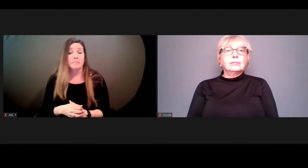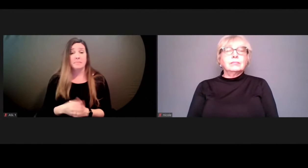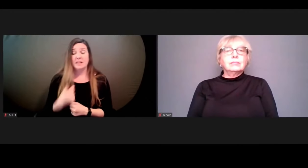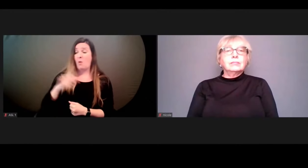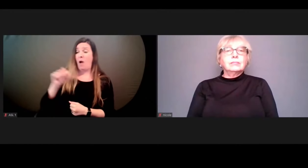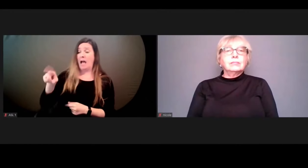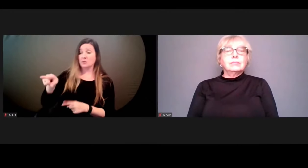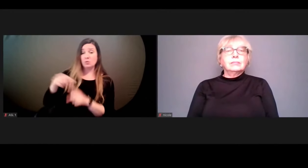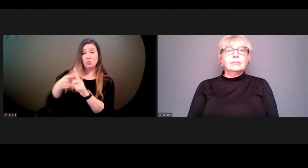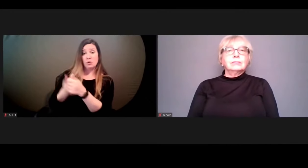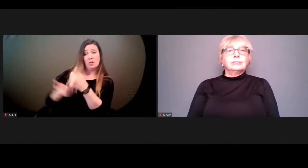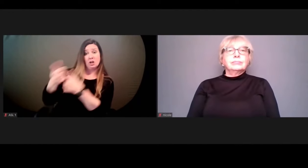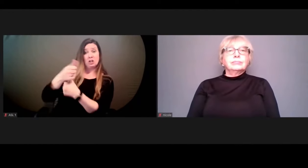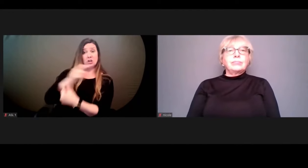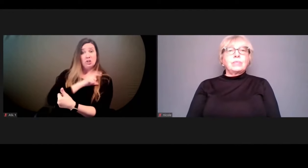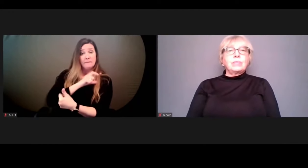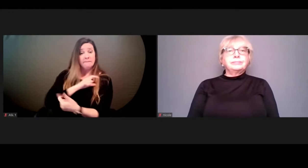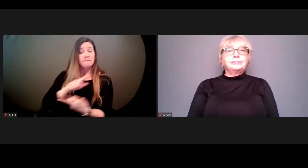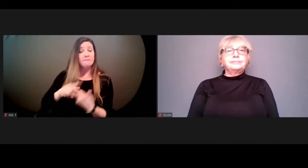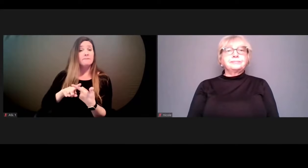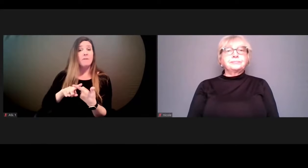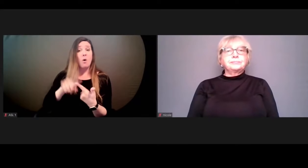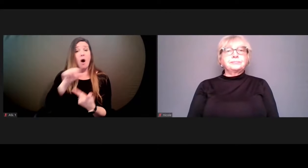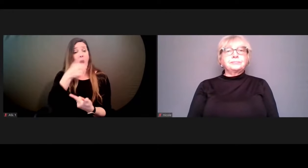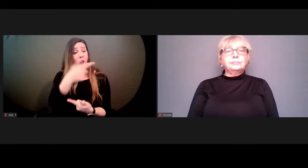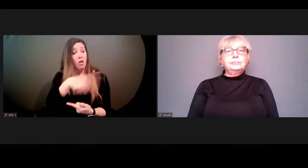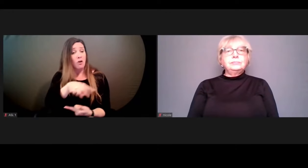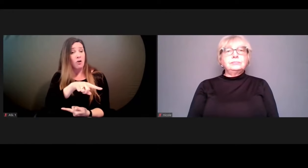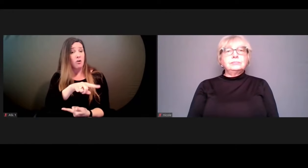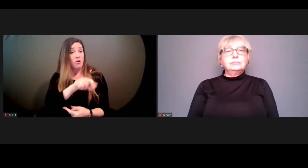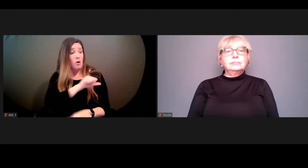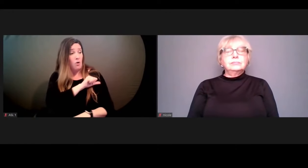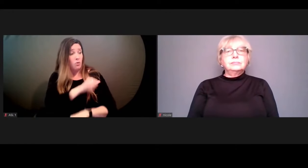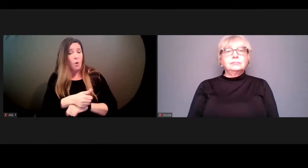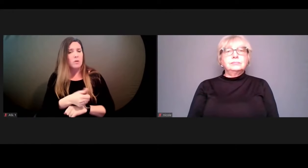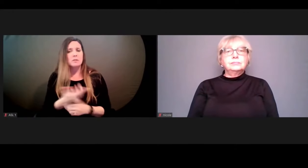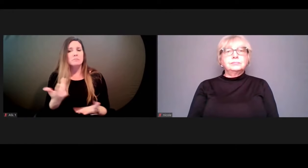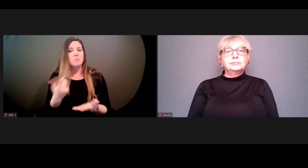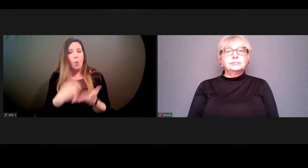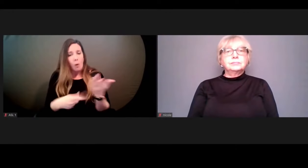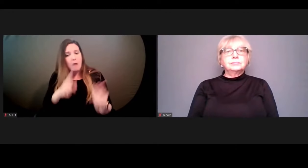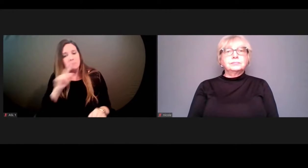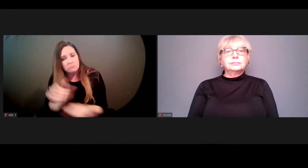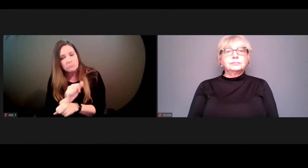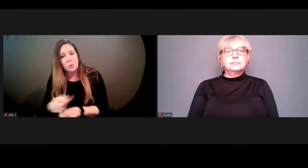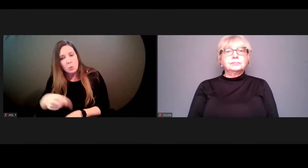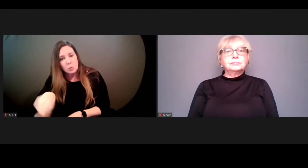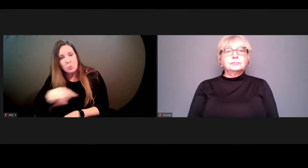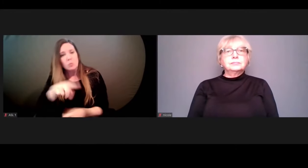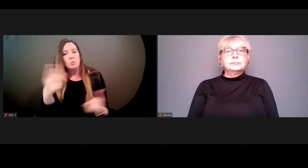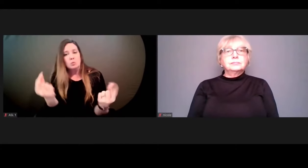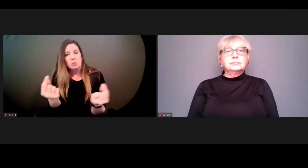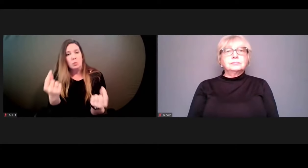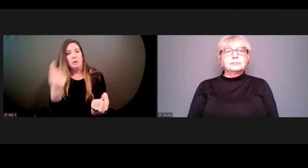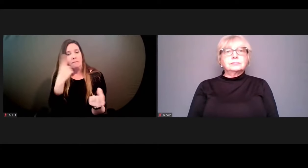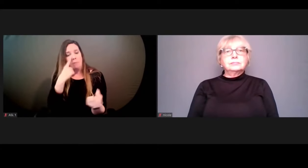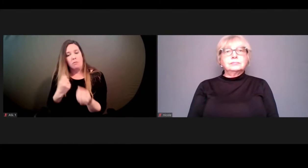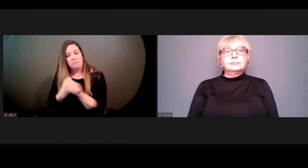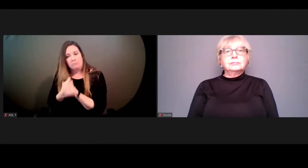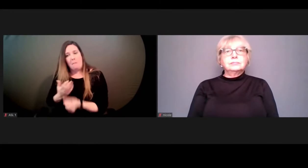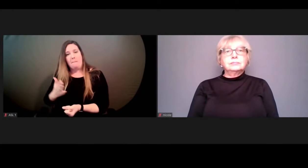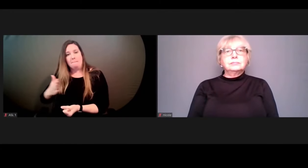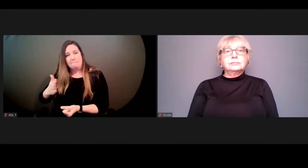provide proactive and visible policing security for residents and businesses in my community,